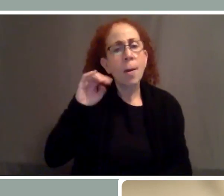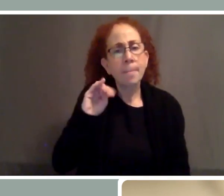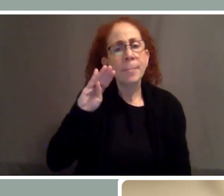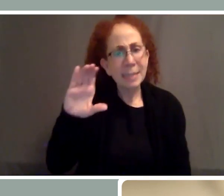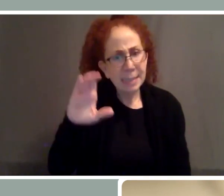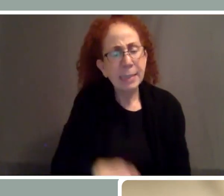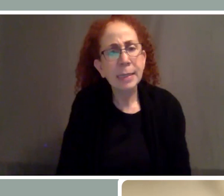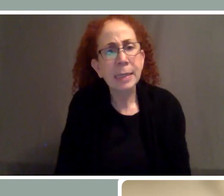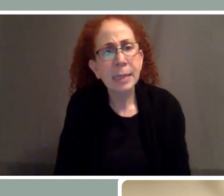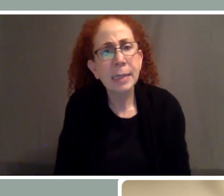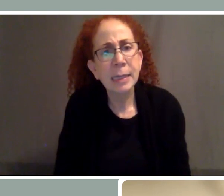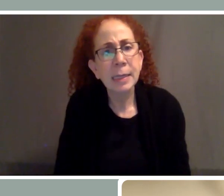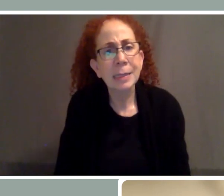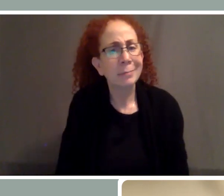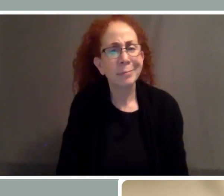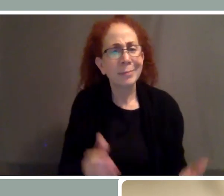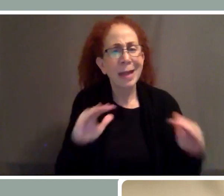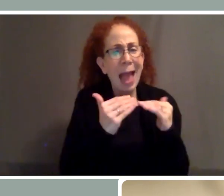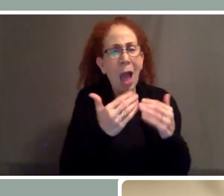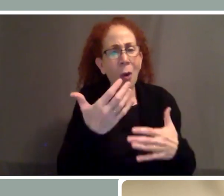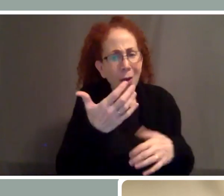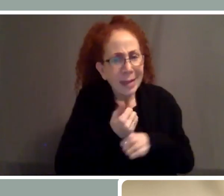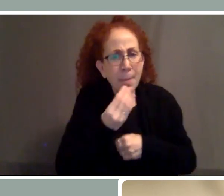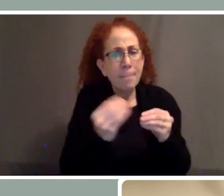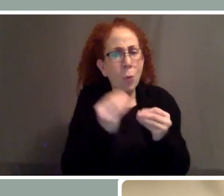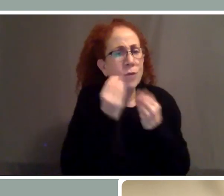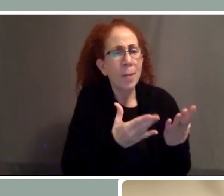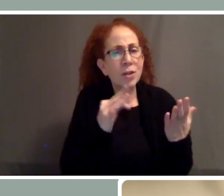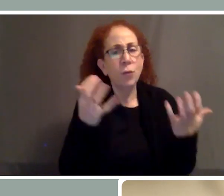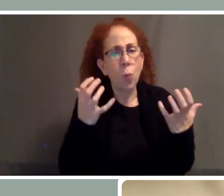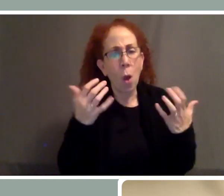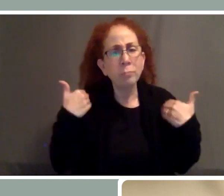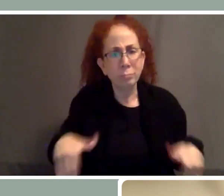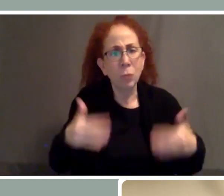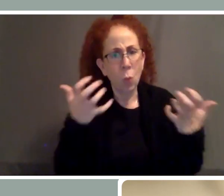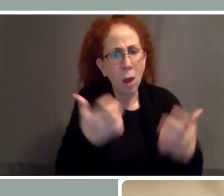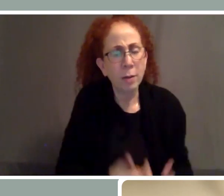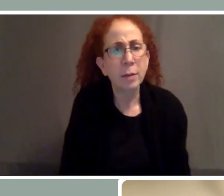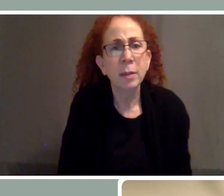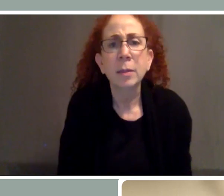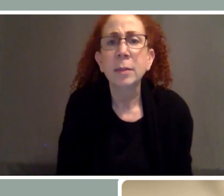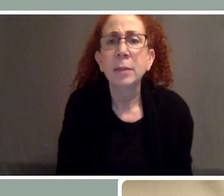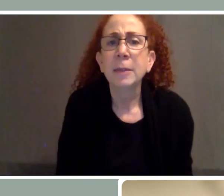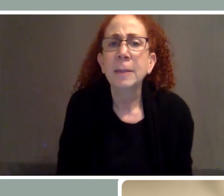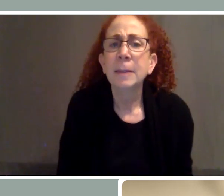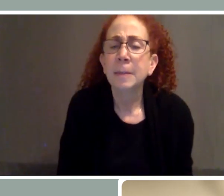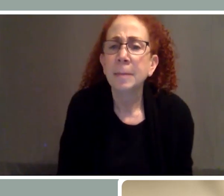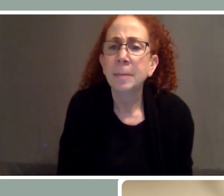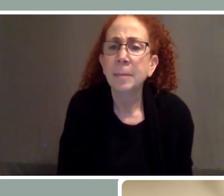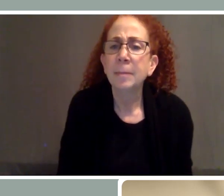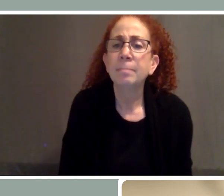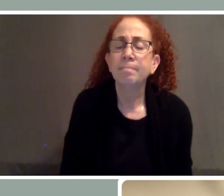cancer, and how you can get more information if you're seeking a mastectomy?